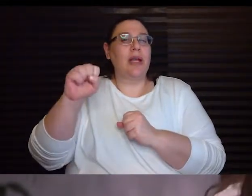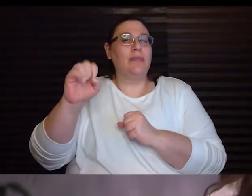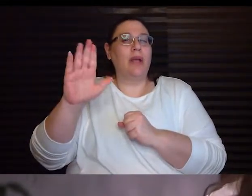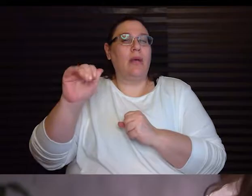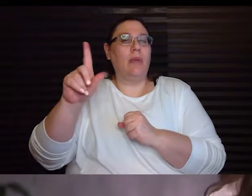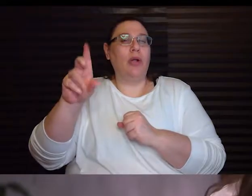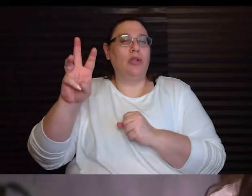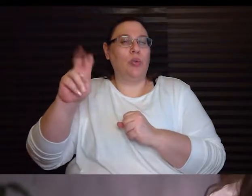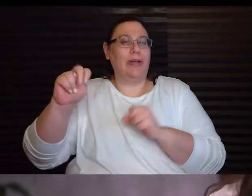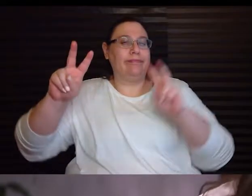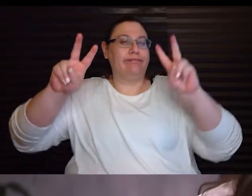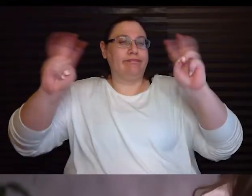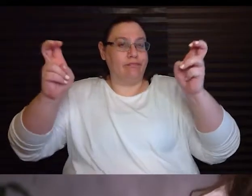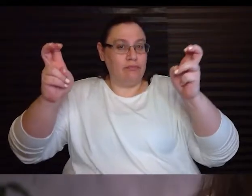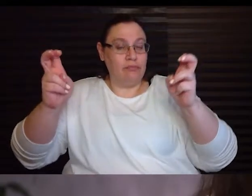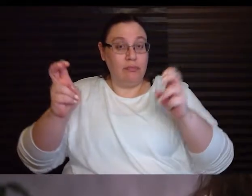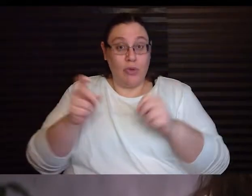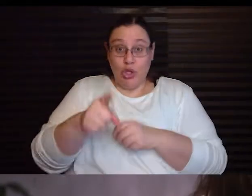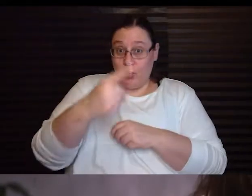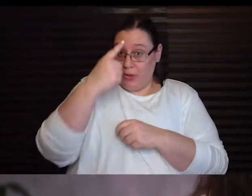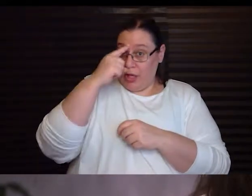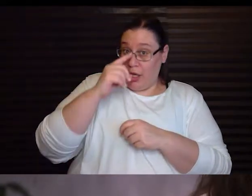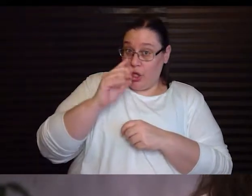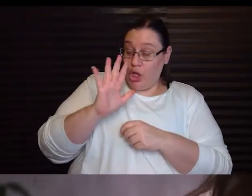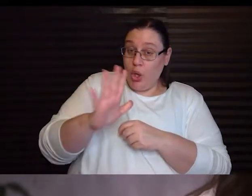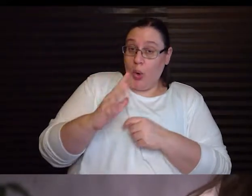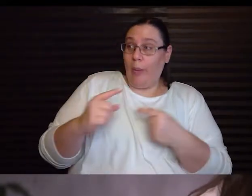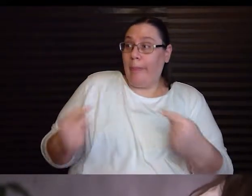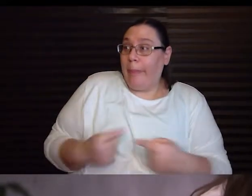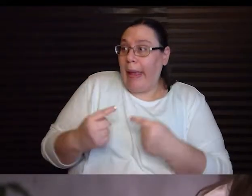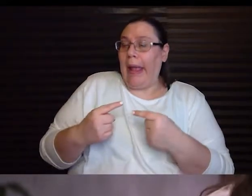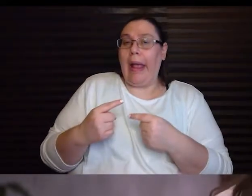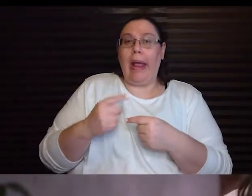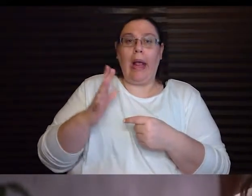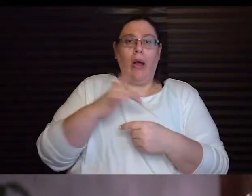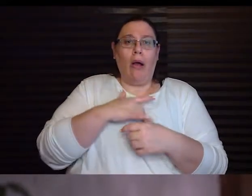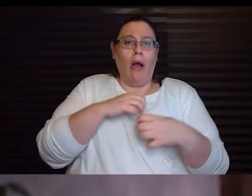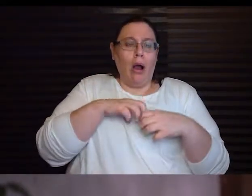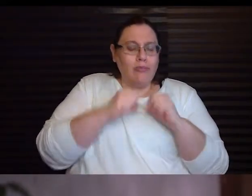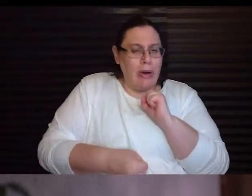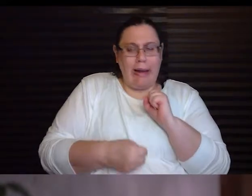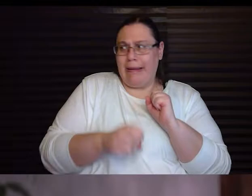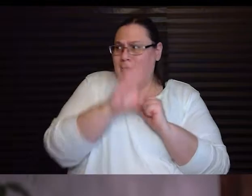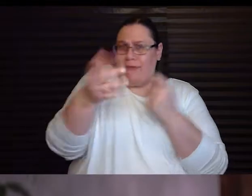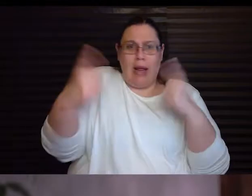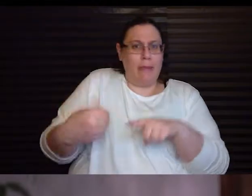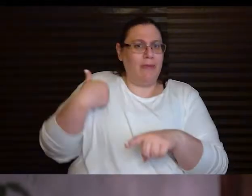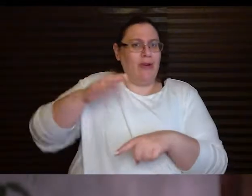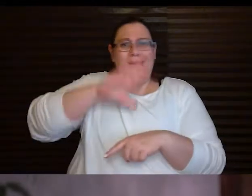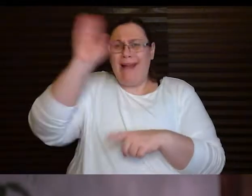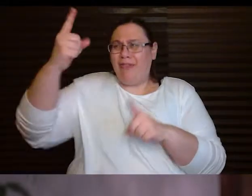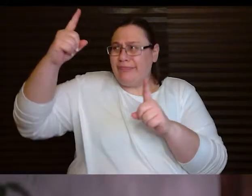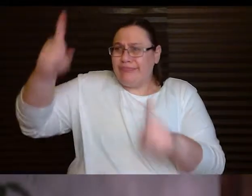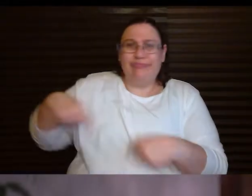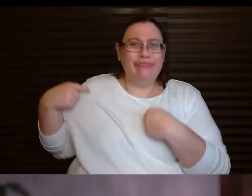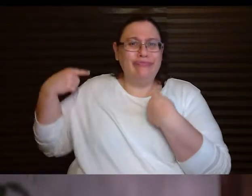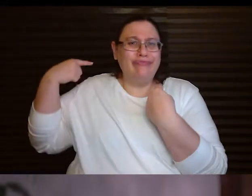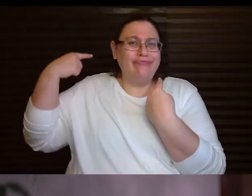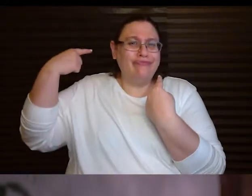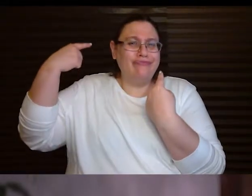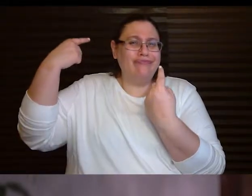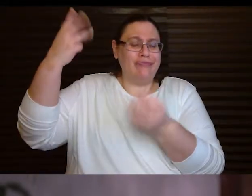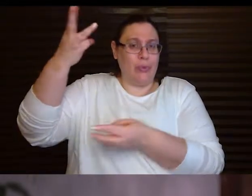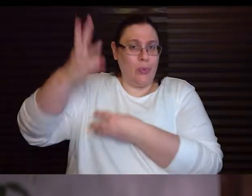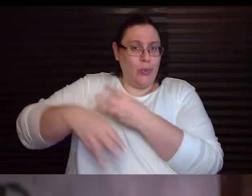Baldwin says about this. You think that your pain and your heartbreak are unprecedented in the history of